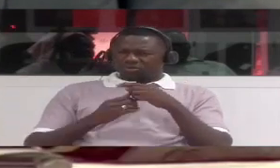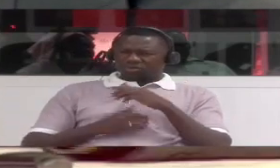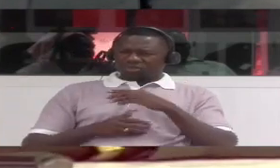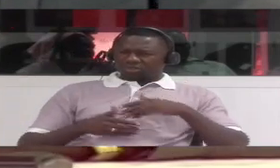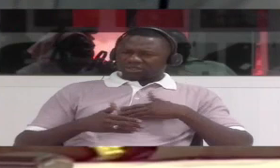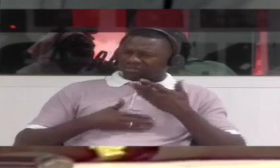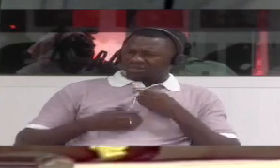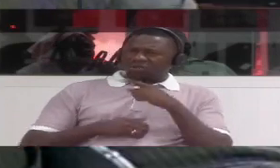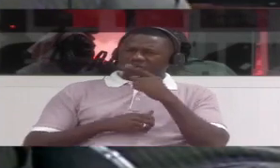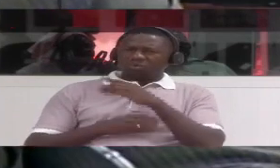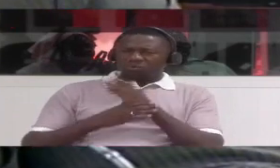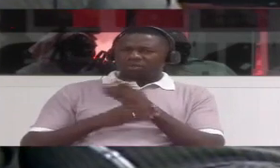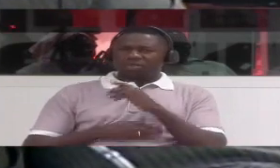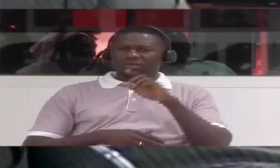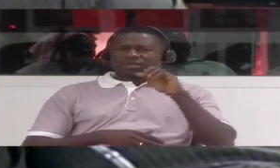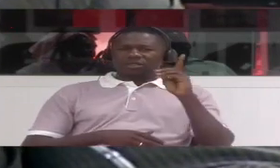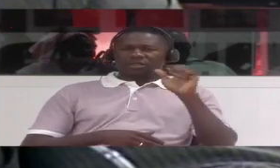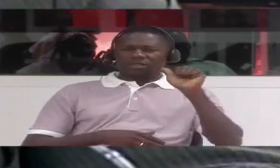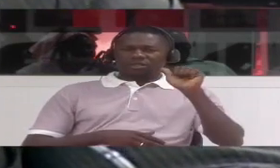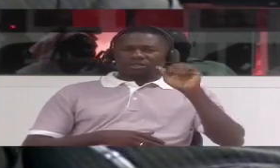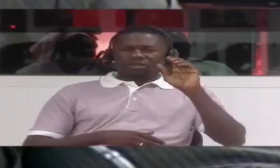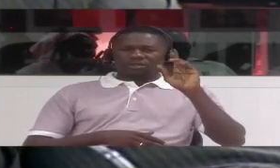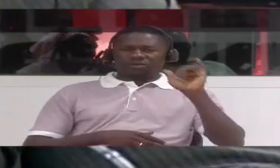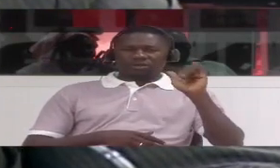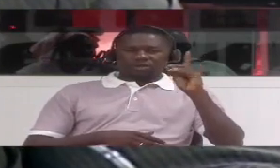him? Yes. Shortly before Deda's